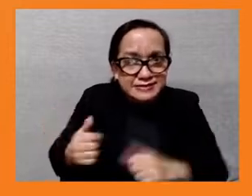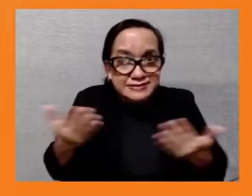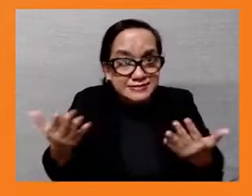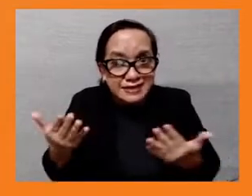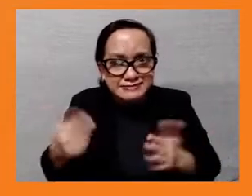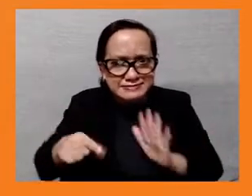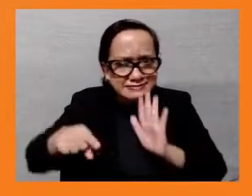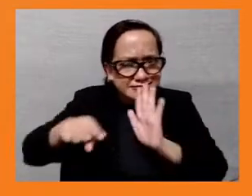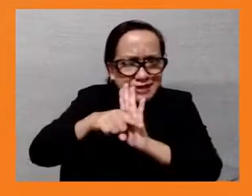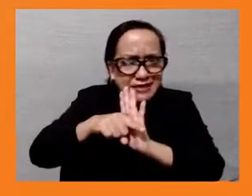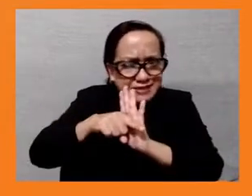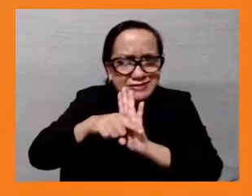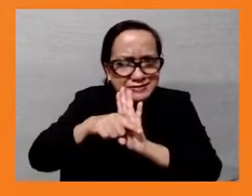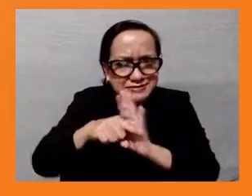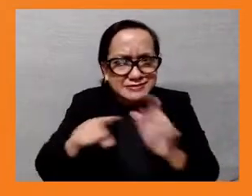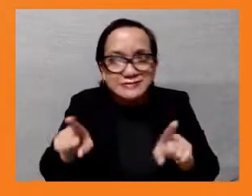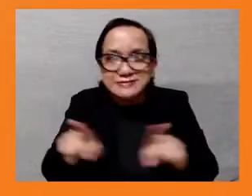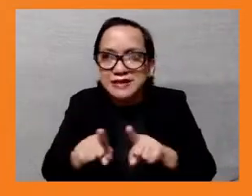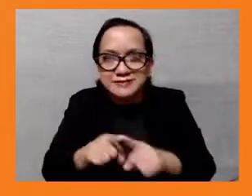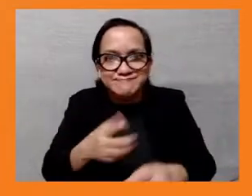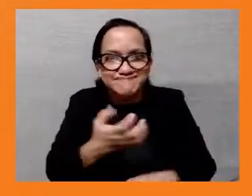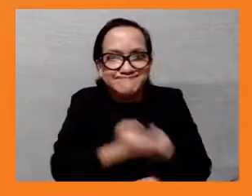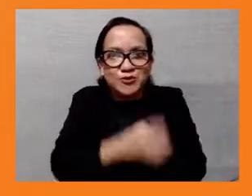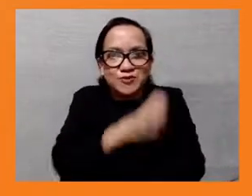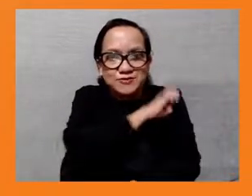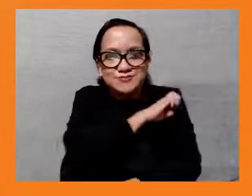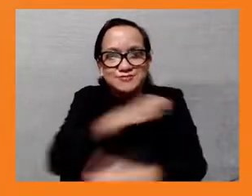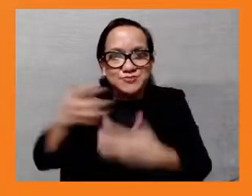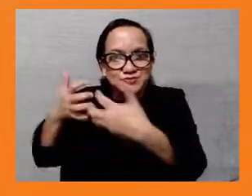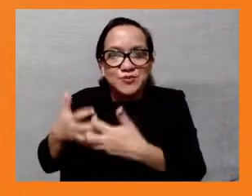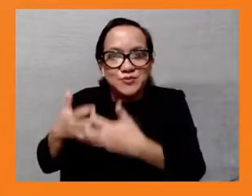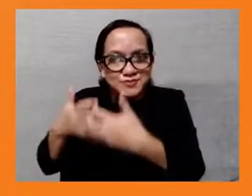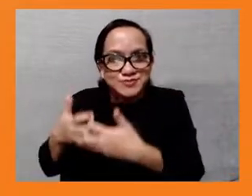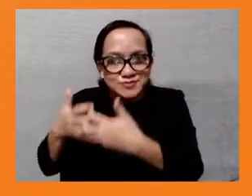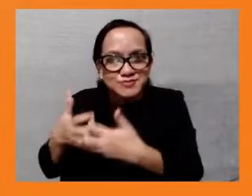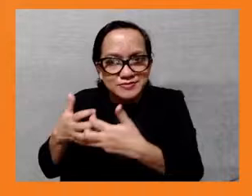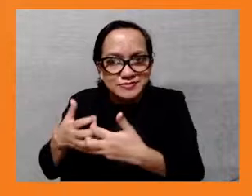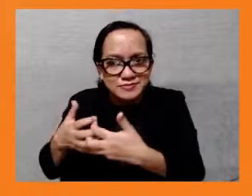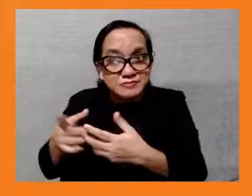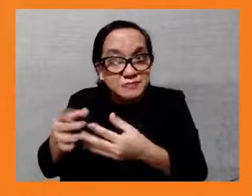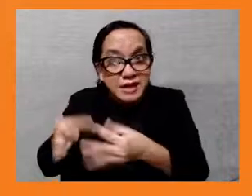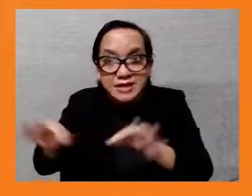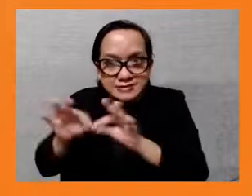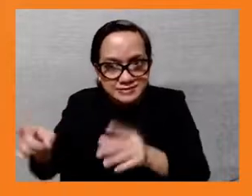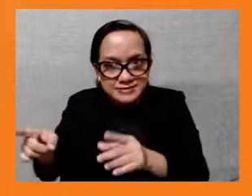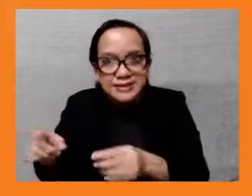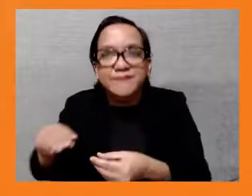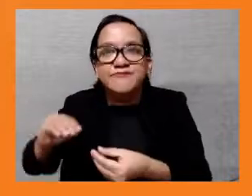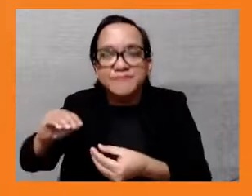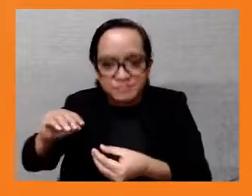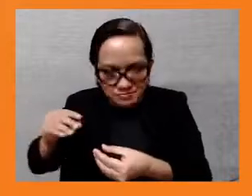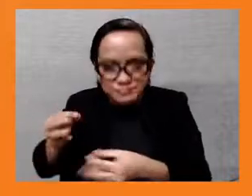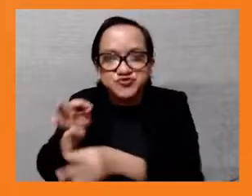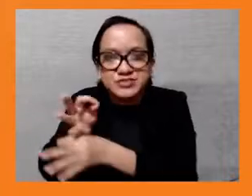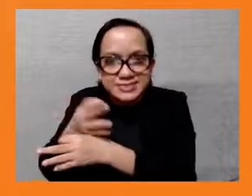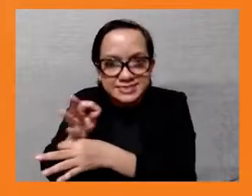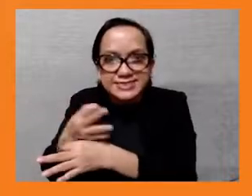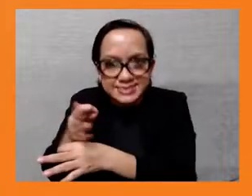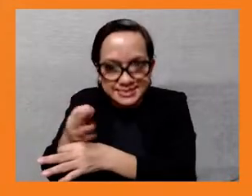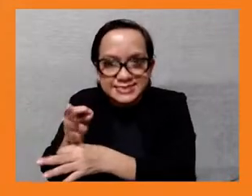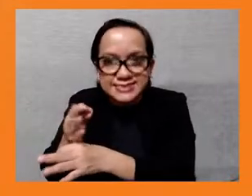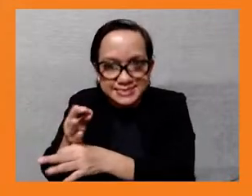not maintained appropriately or if the feedstock is not appropriate. So that certainly needs to be looked at as part of any